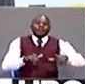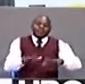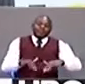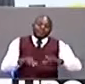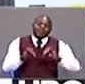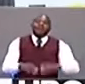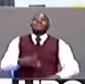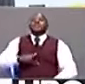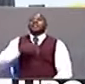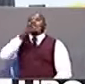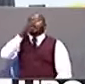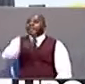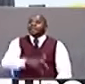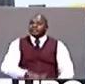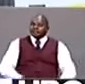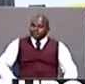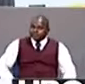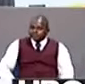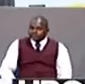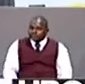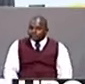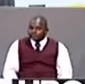I'm lying?